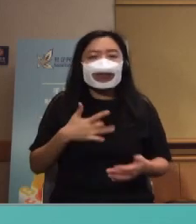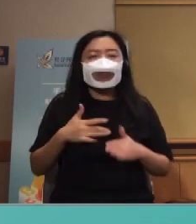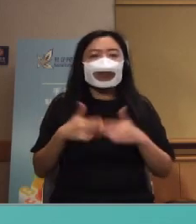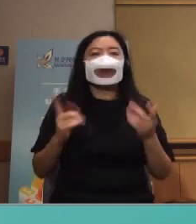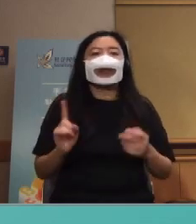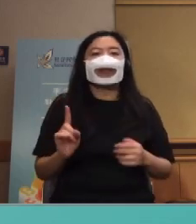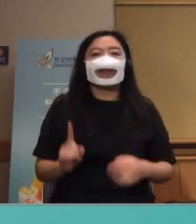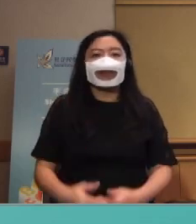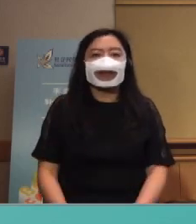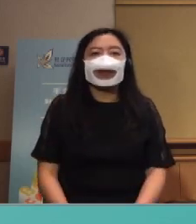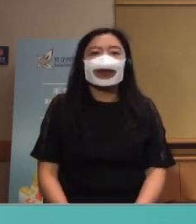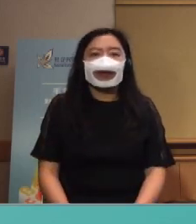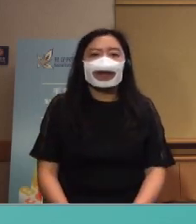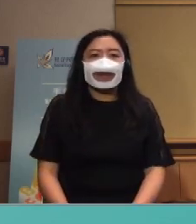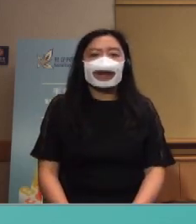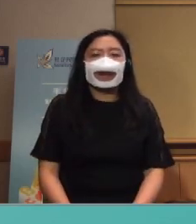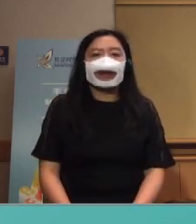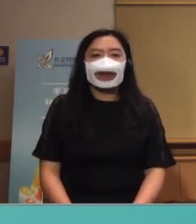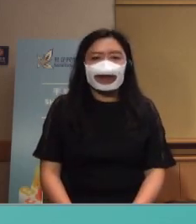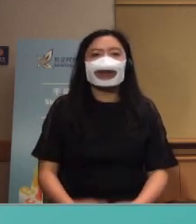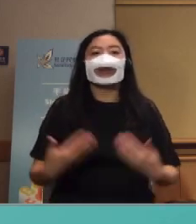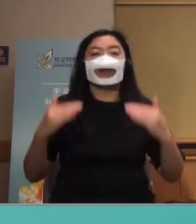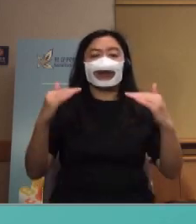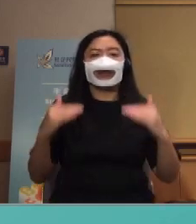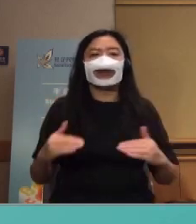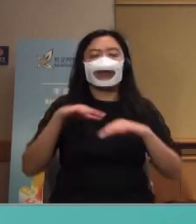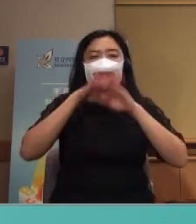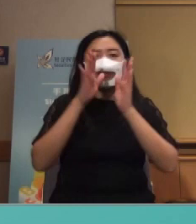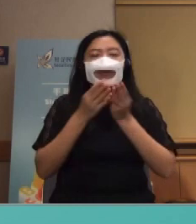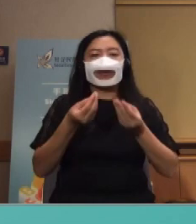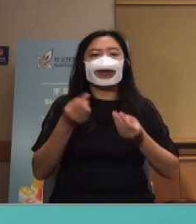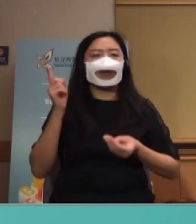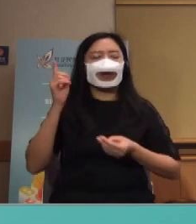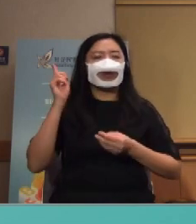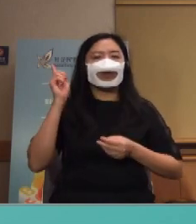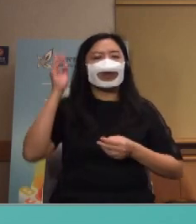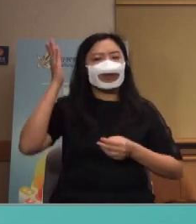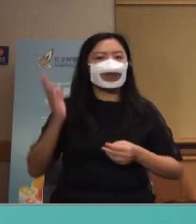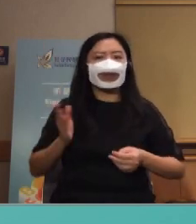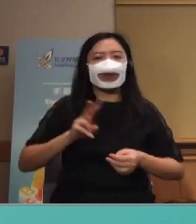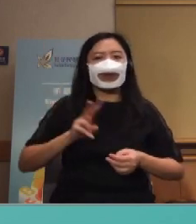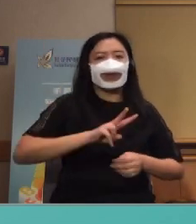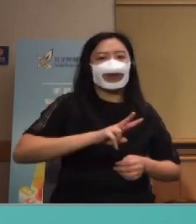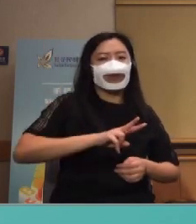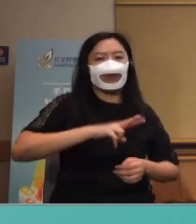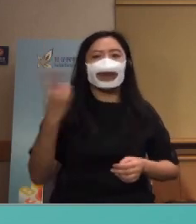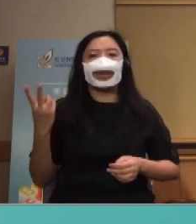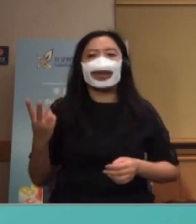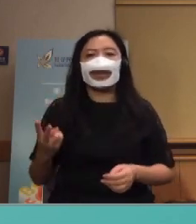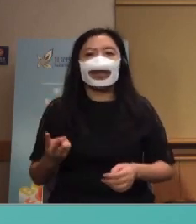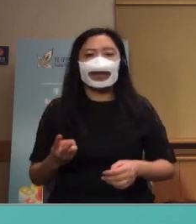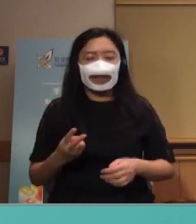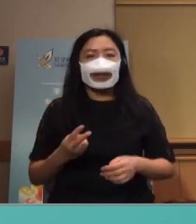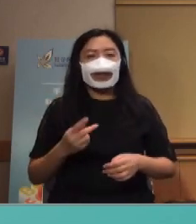that's why we redesigned the Web3 experience, right? So, the audit is really designed to kind of help onboard people into